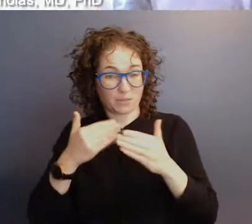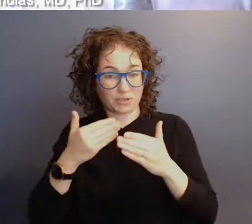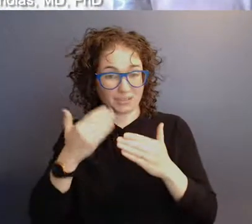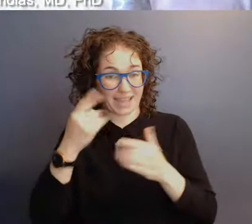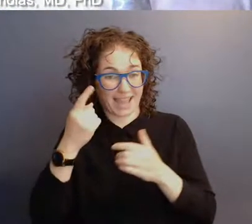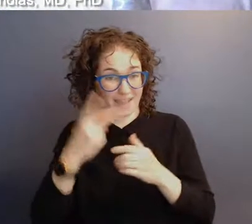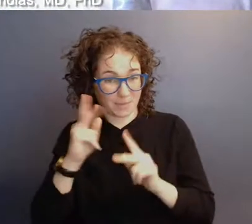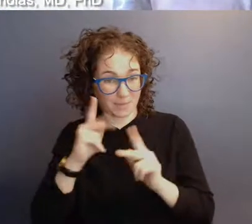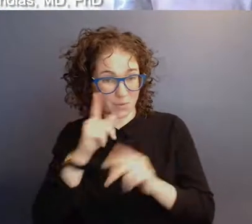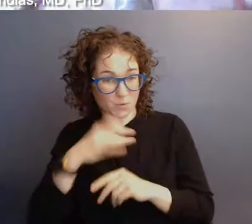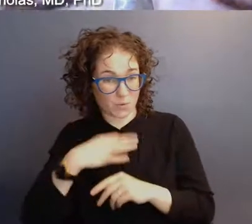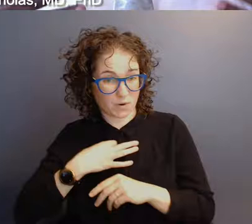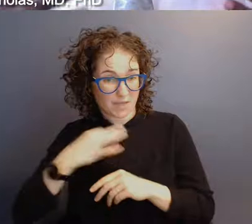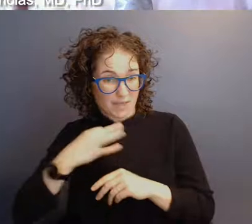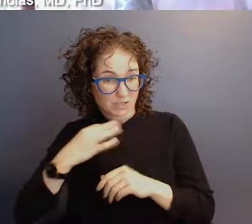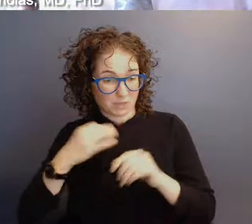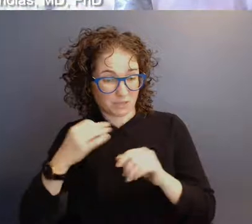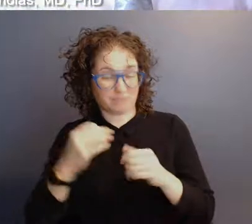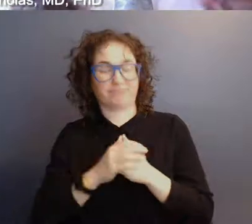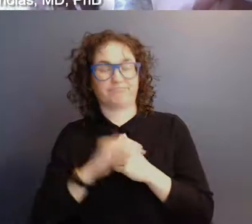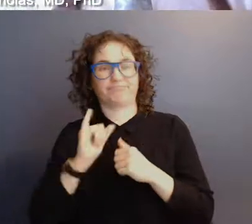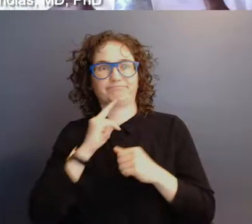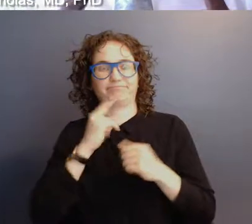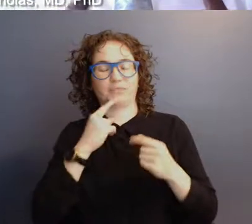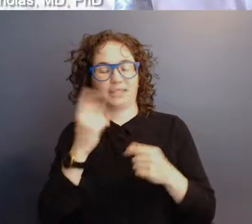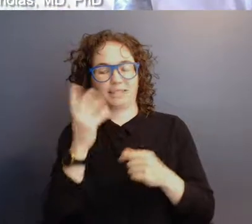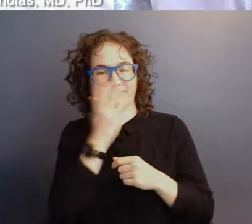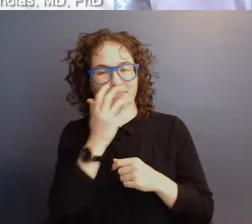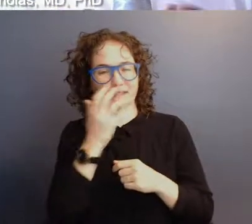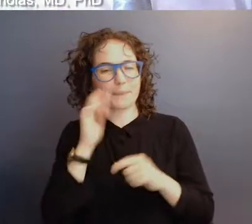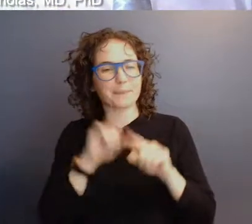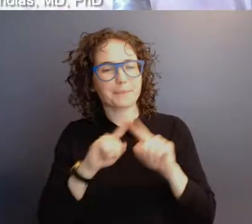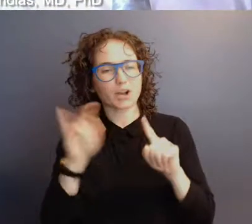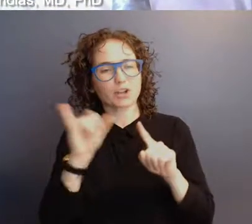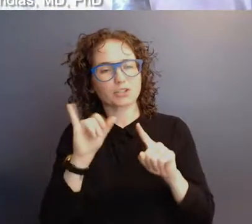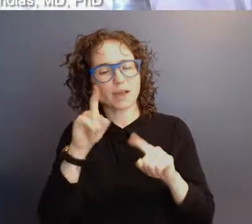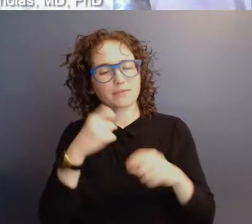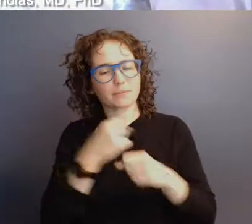as we do this to make sure that it's available to the masses, we also have to have